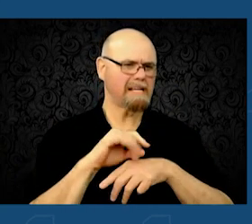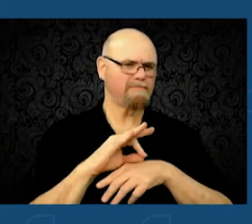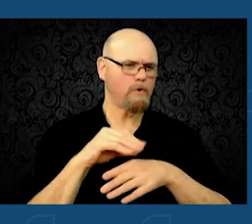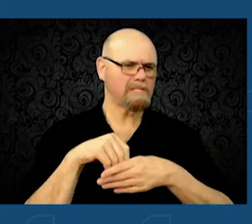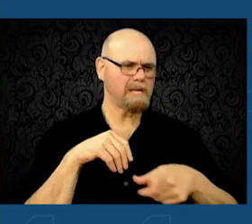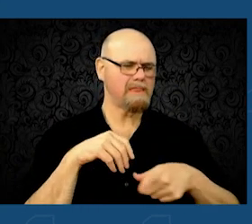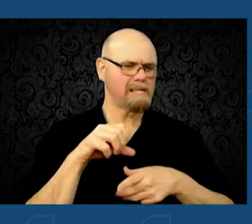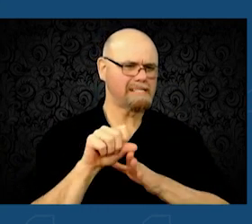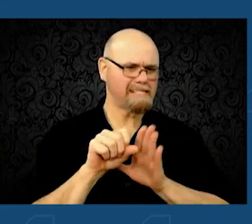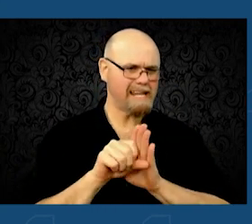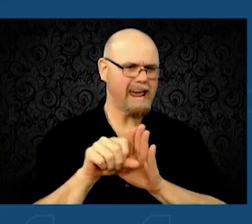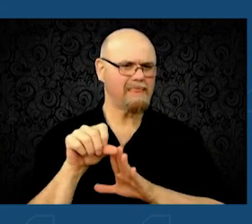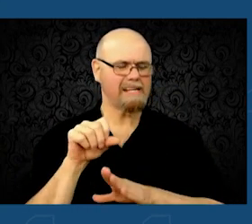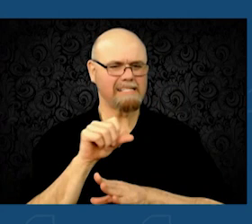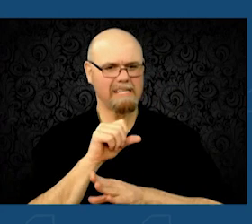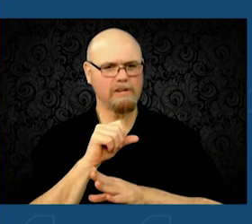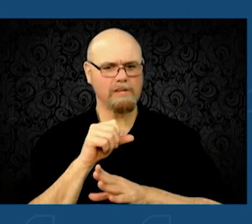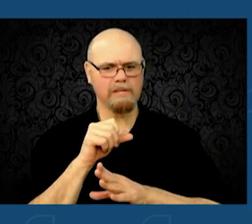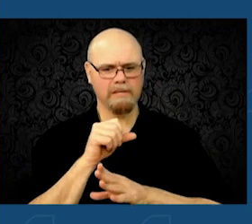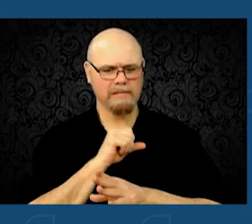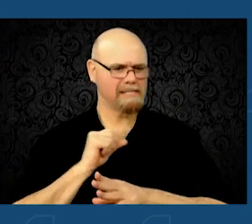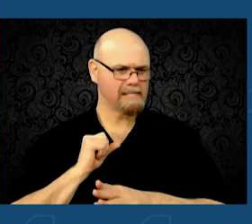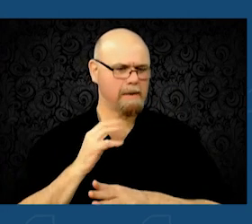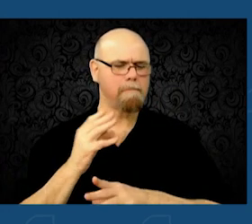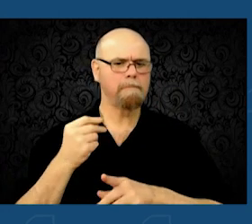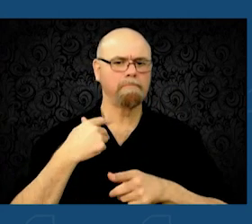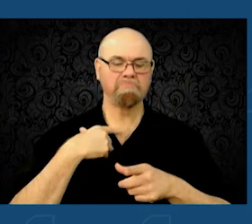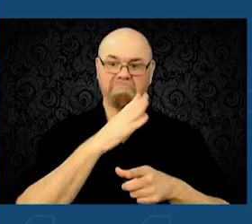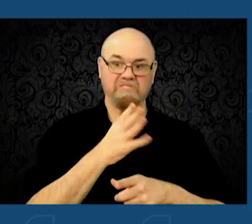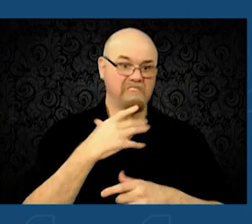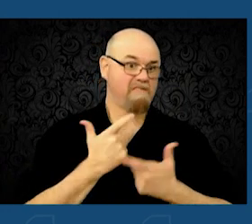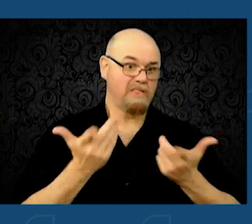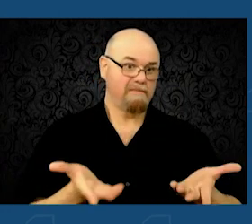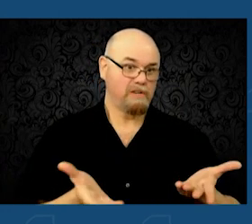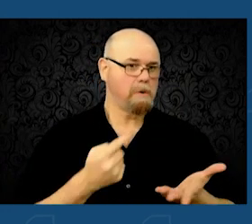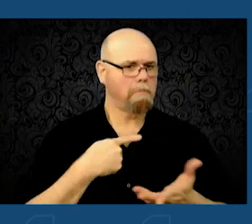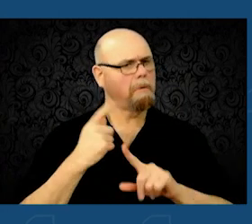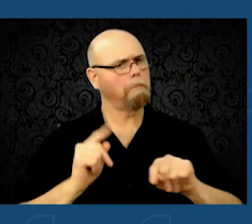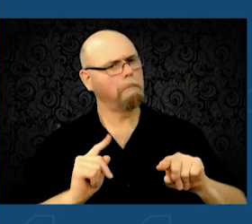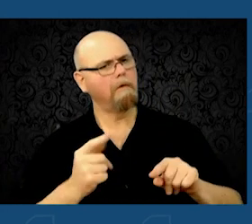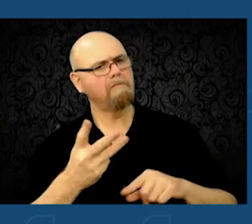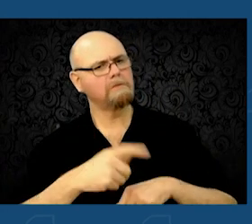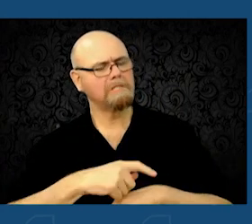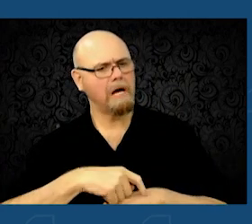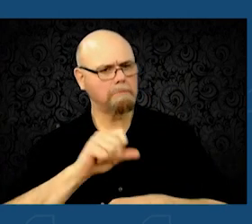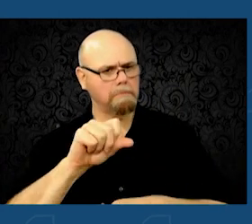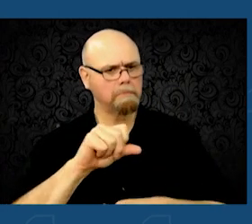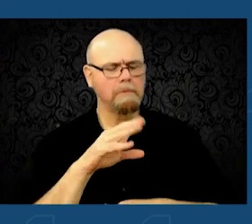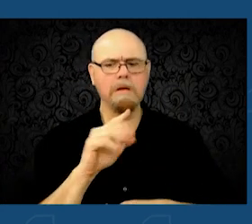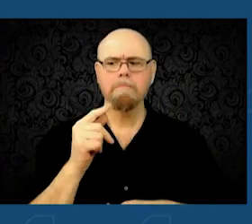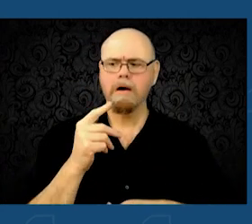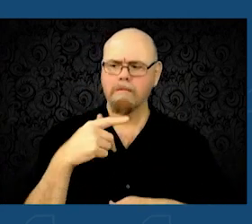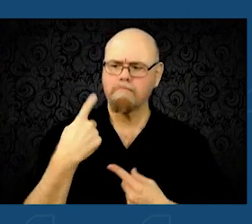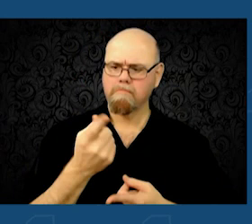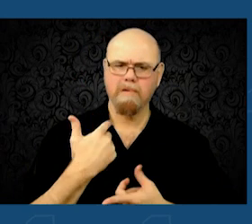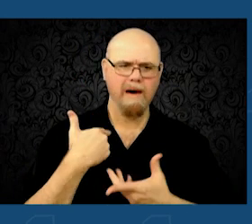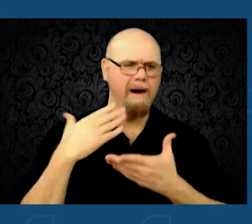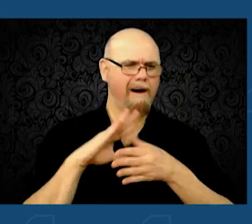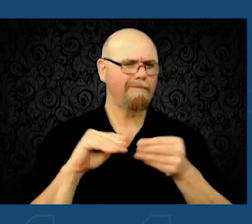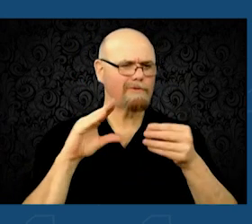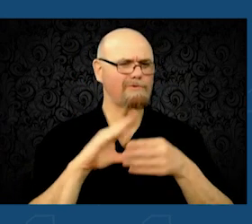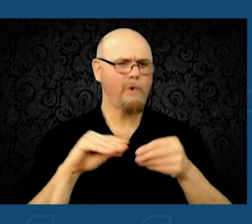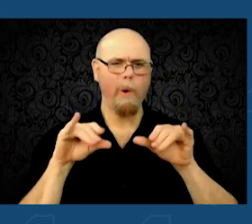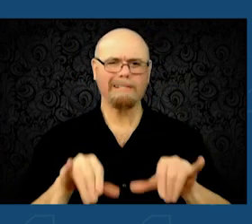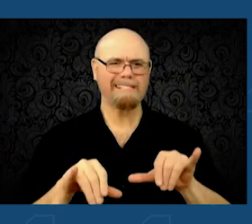that's never lived in Buffalo, certainly, but certainly had been to Buffalo a few times, also has Kaz stories, just like the rest of us, of